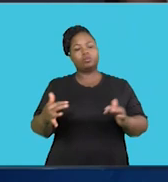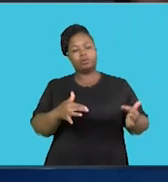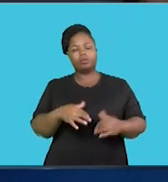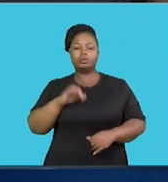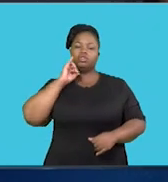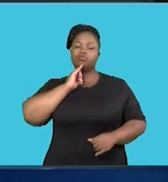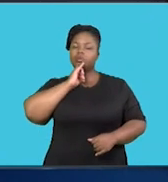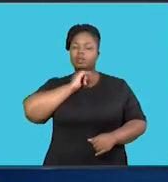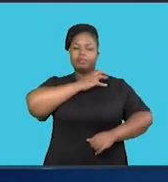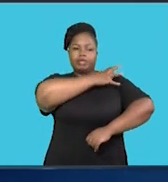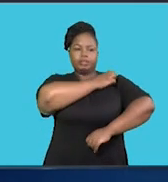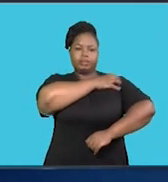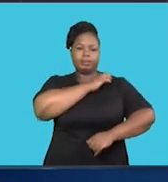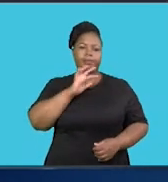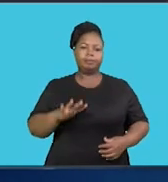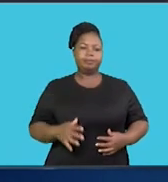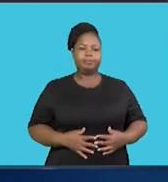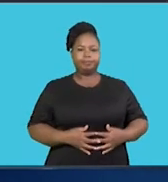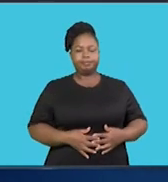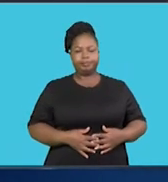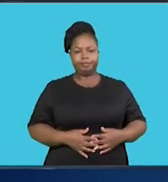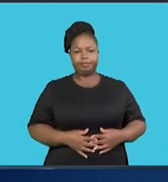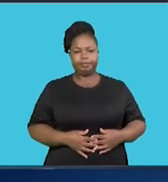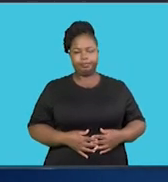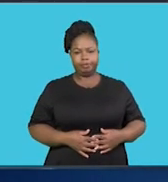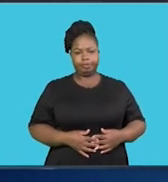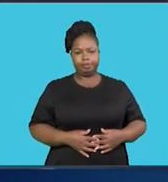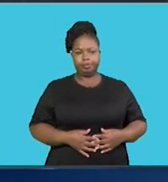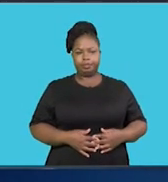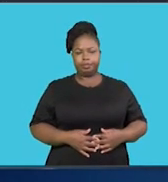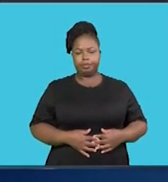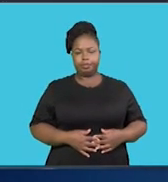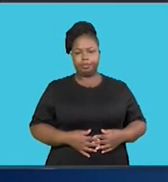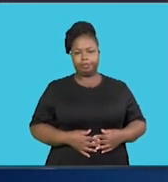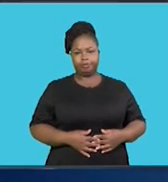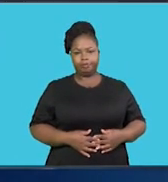Ditabeng tsa Soweto TV ke Manini Moroloke le Salvokop, Tshwane.